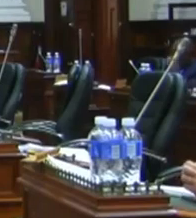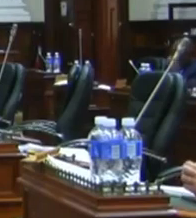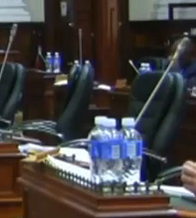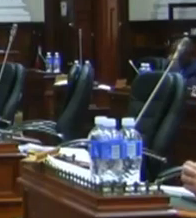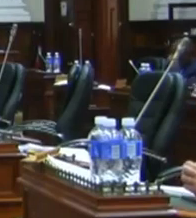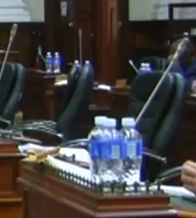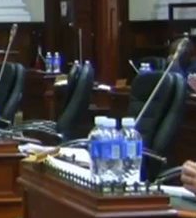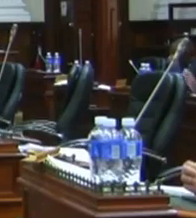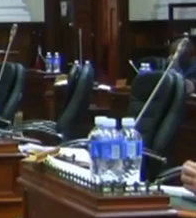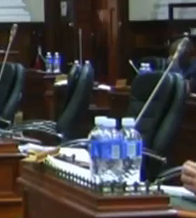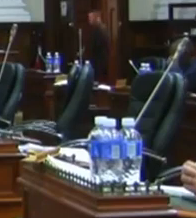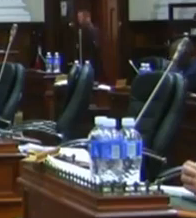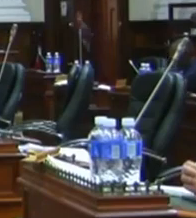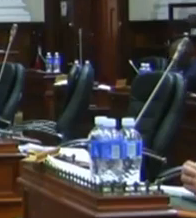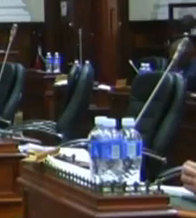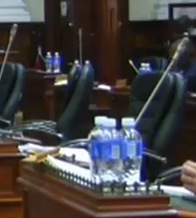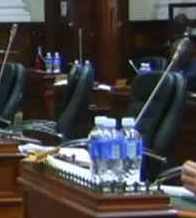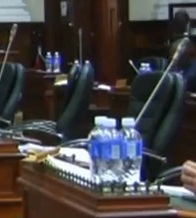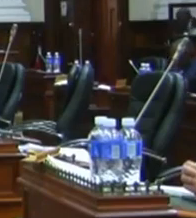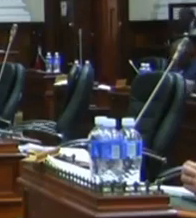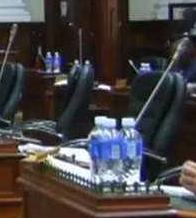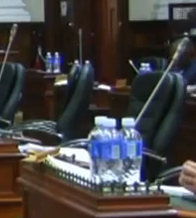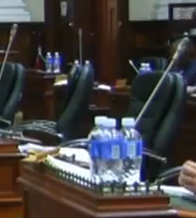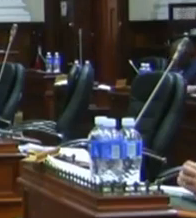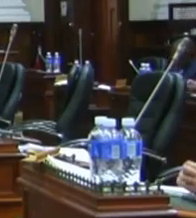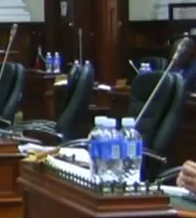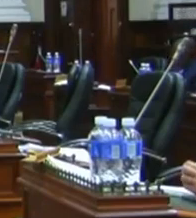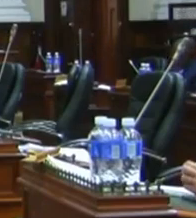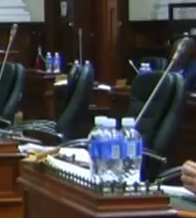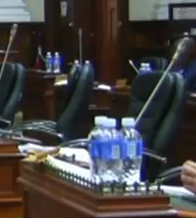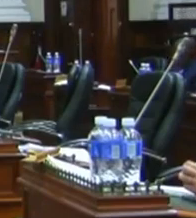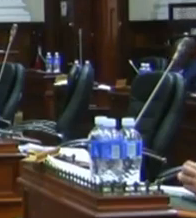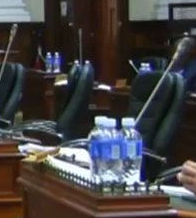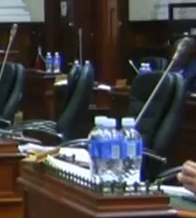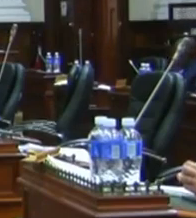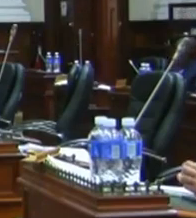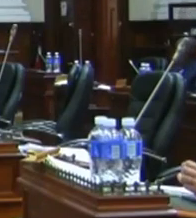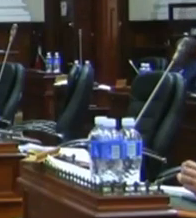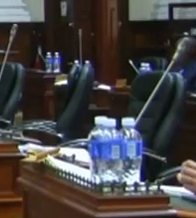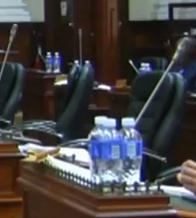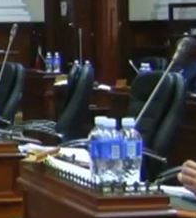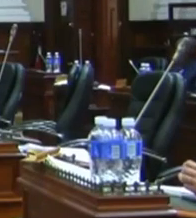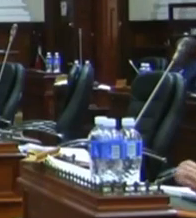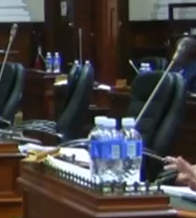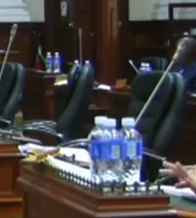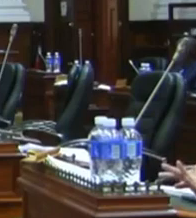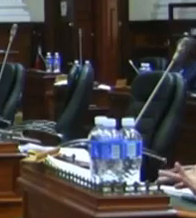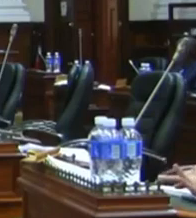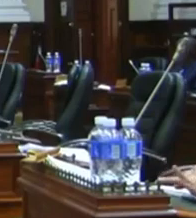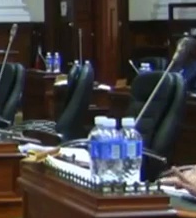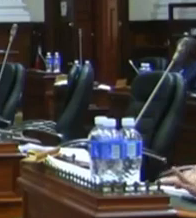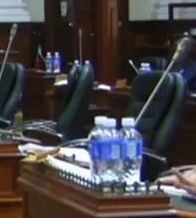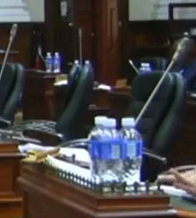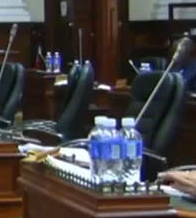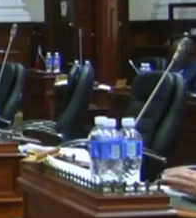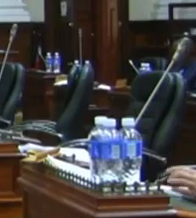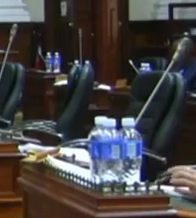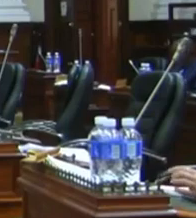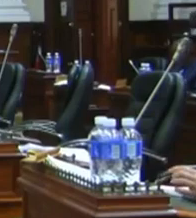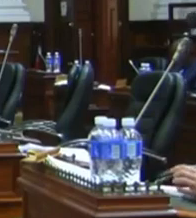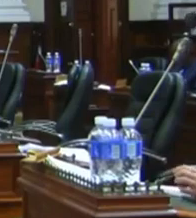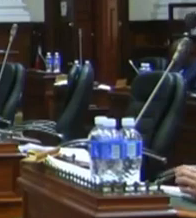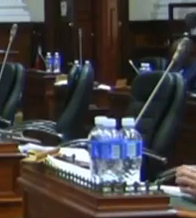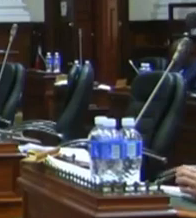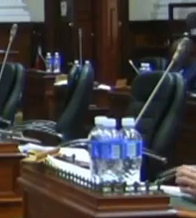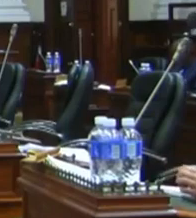Remember, honorable members, these proceedings are live. People can see what we are doing in this house out there. And